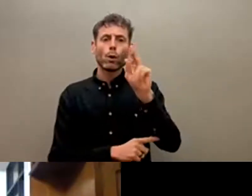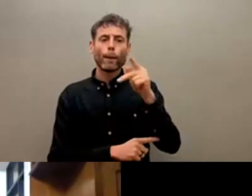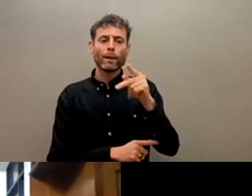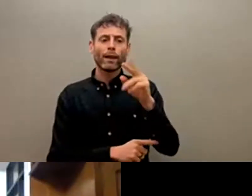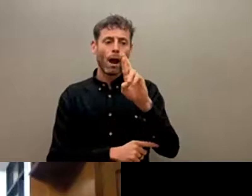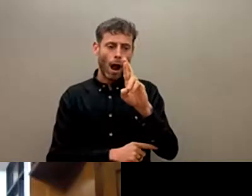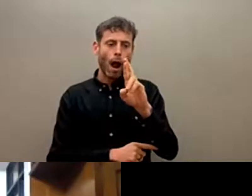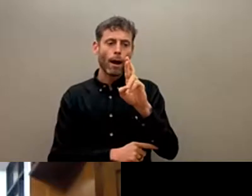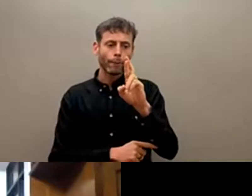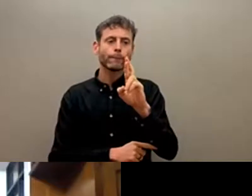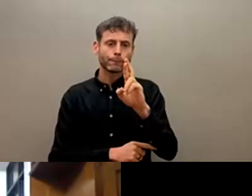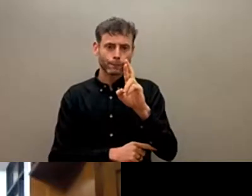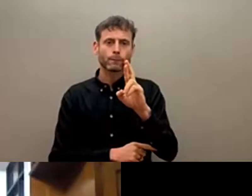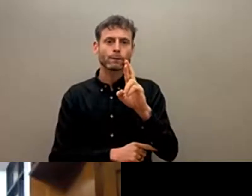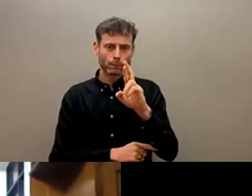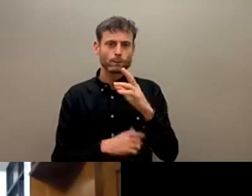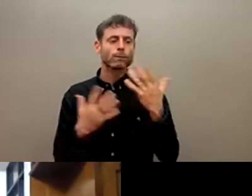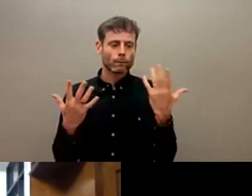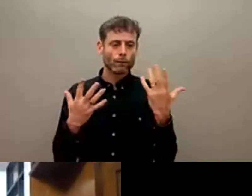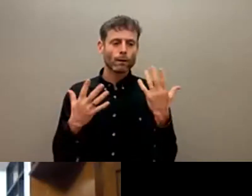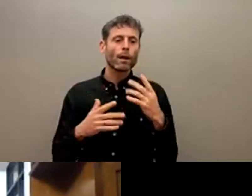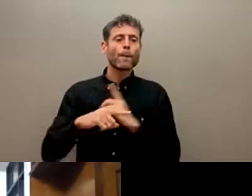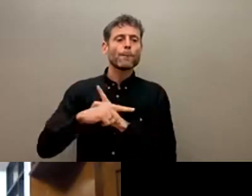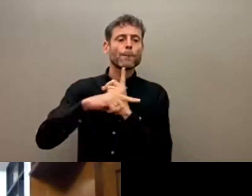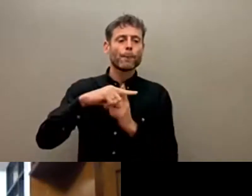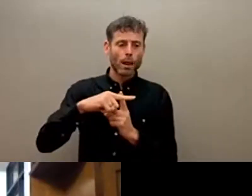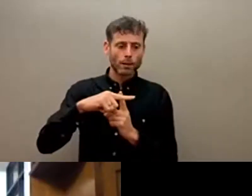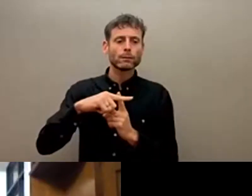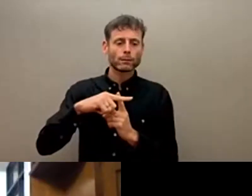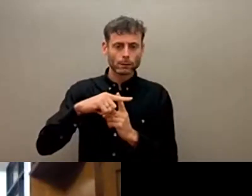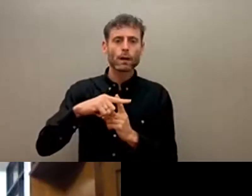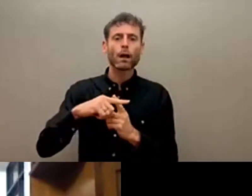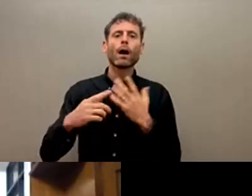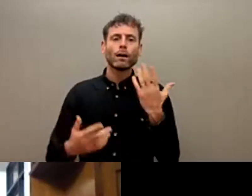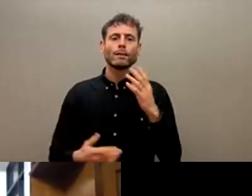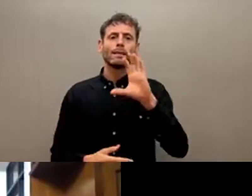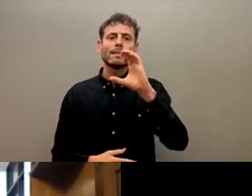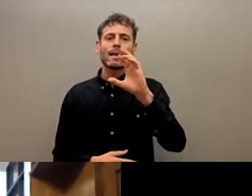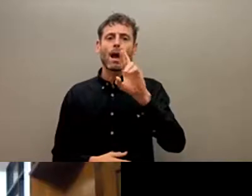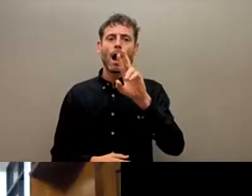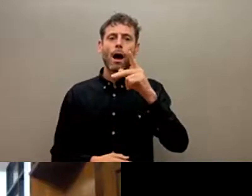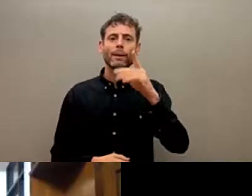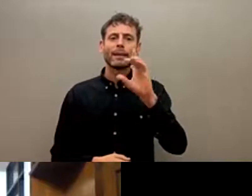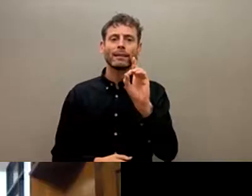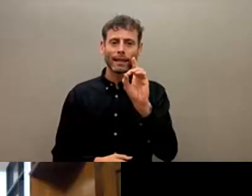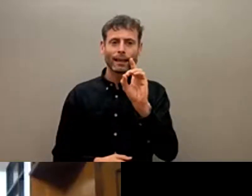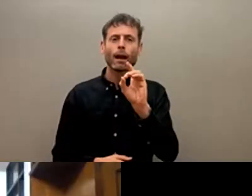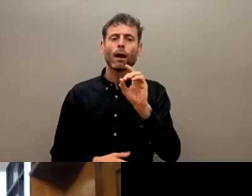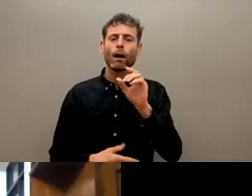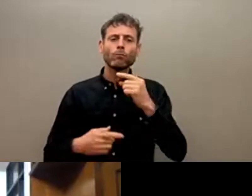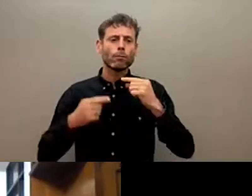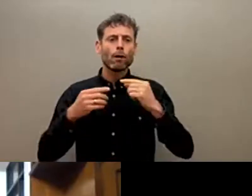same time, CRPD committee is also reviewing the state report. And in the state report, always there are so